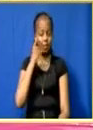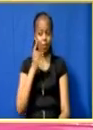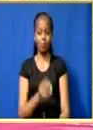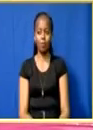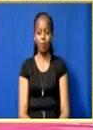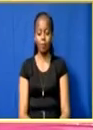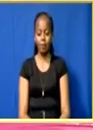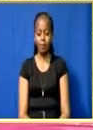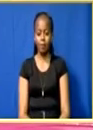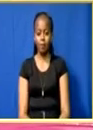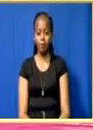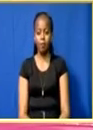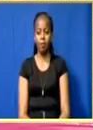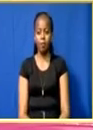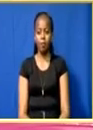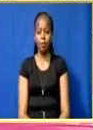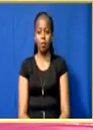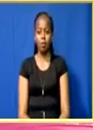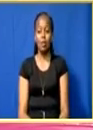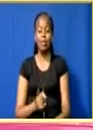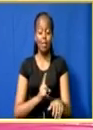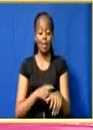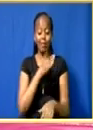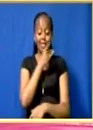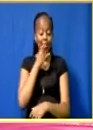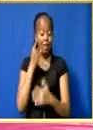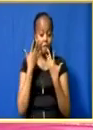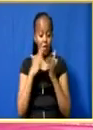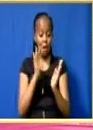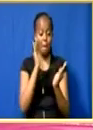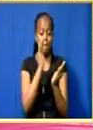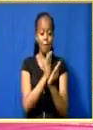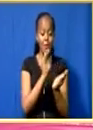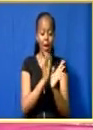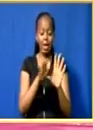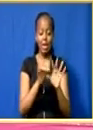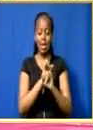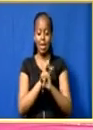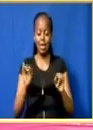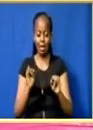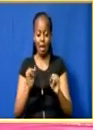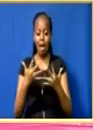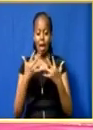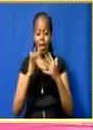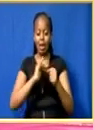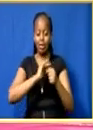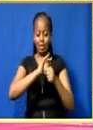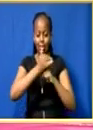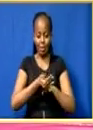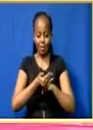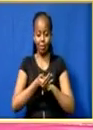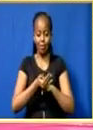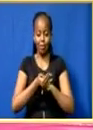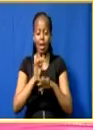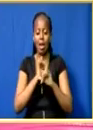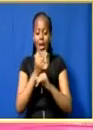kales. And the kales. When the kales are dry, pack them in clean, airtight containers. These